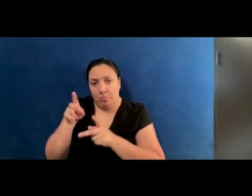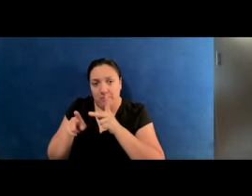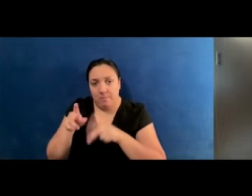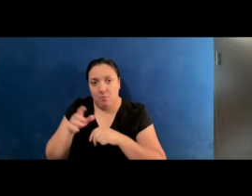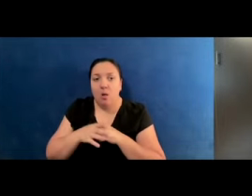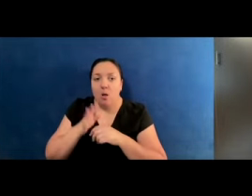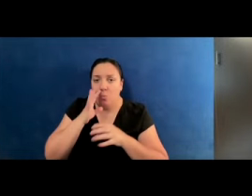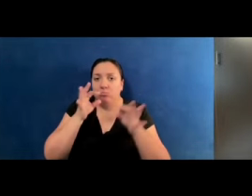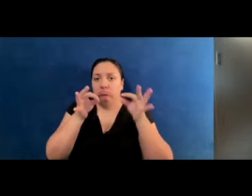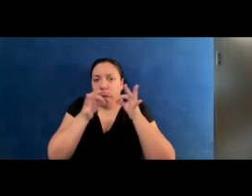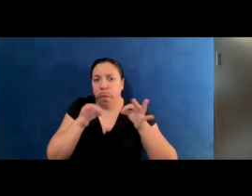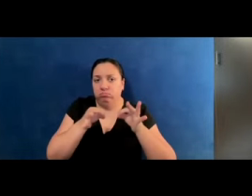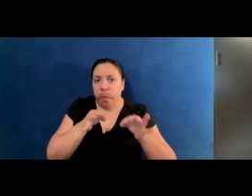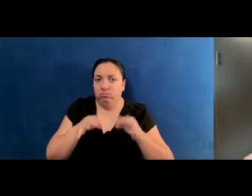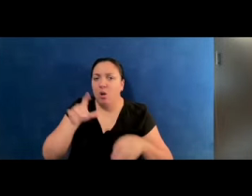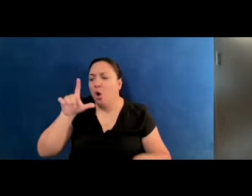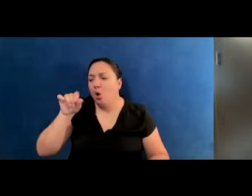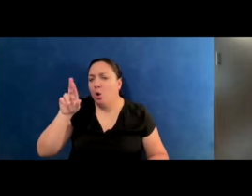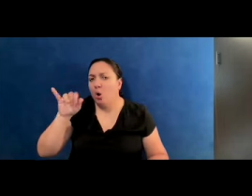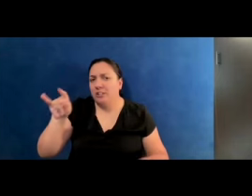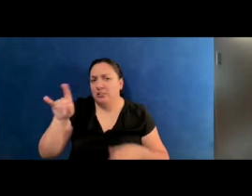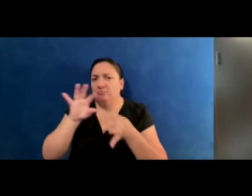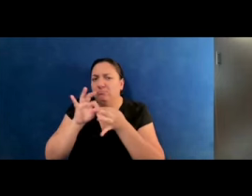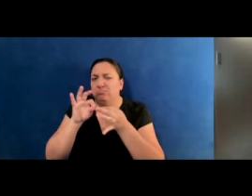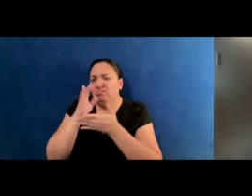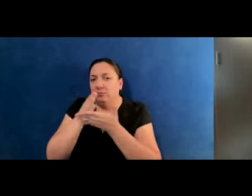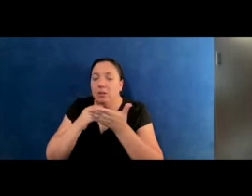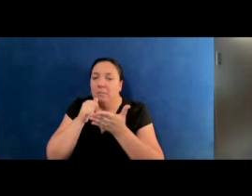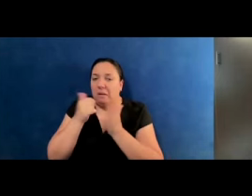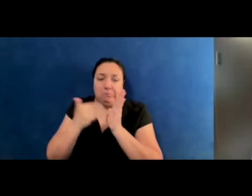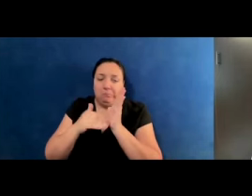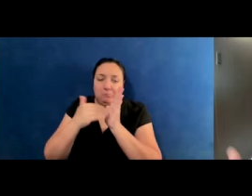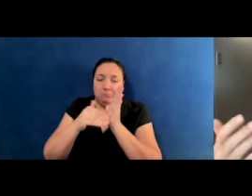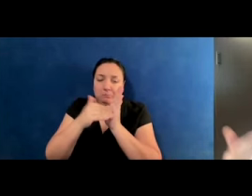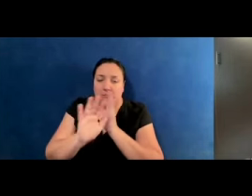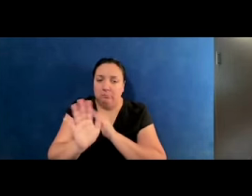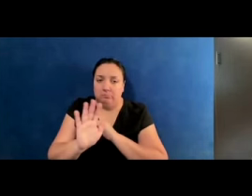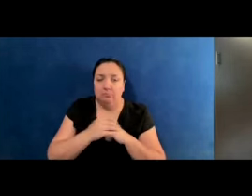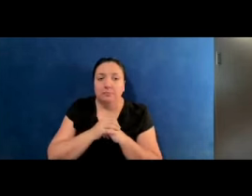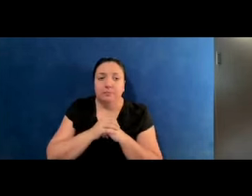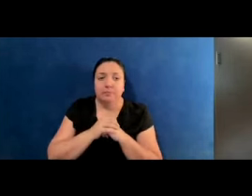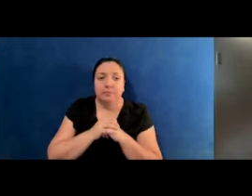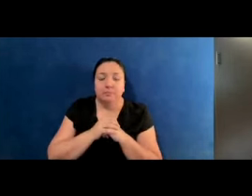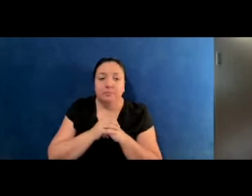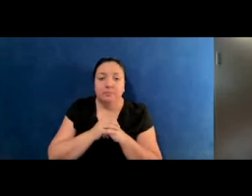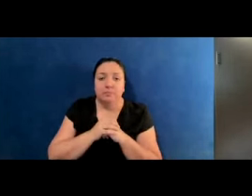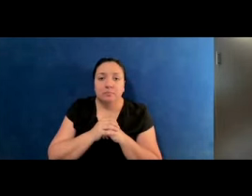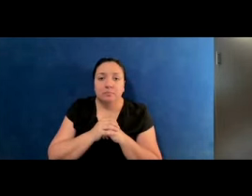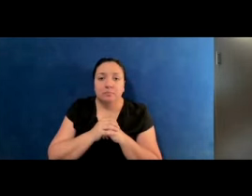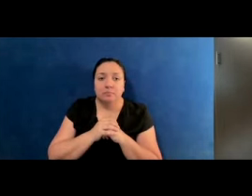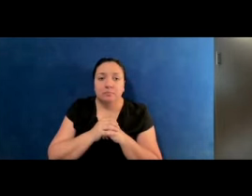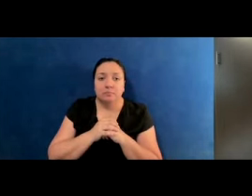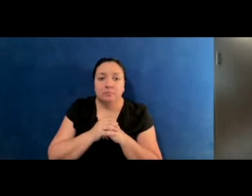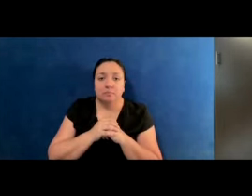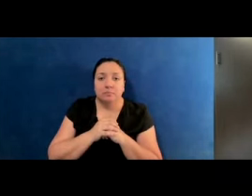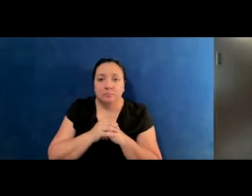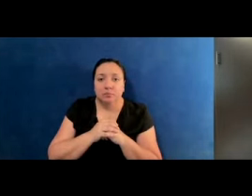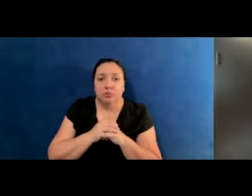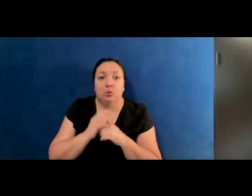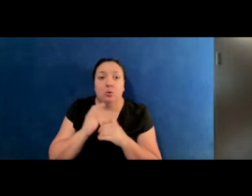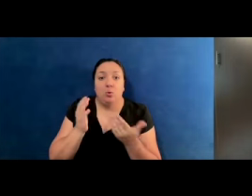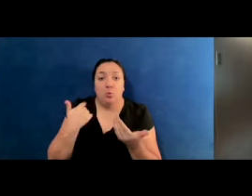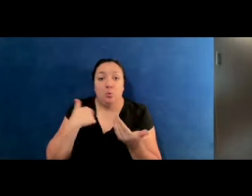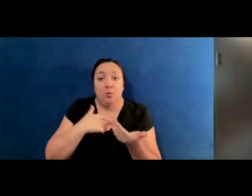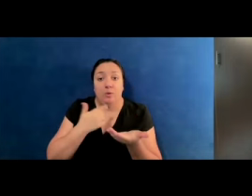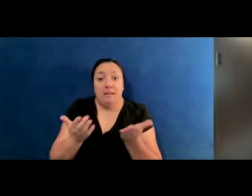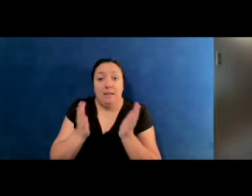through some of that here. Lauri mentioned some of it before, so I won't repeat that. Basically, we have a part of our enrollment flow that asks about